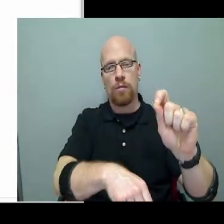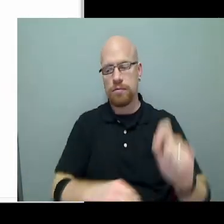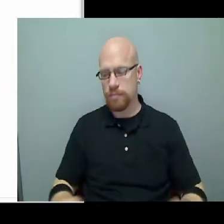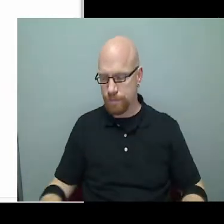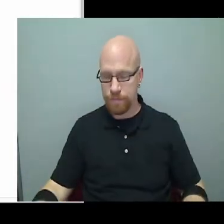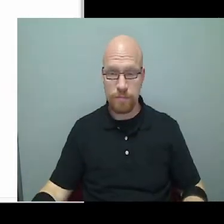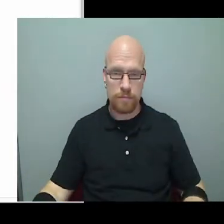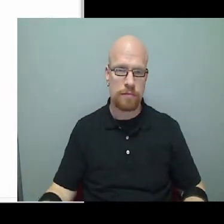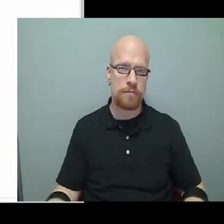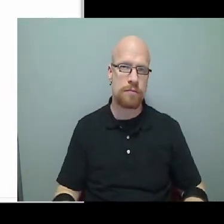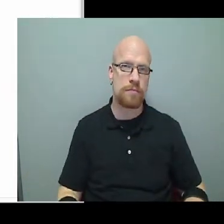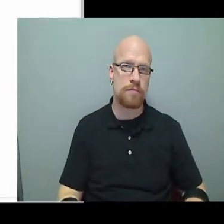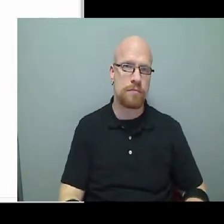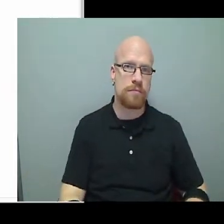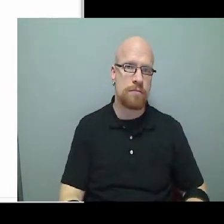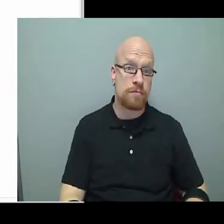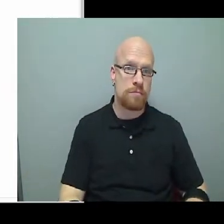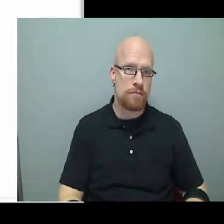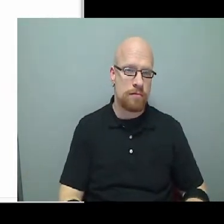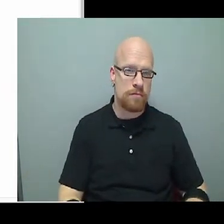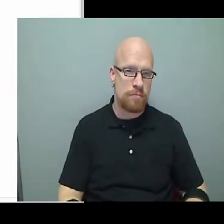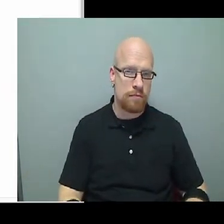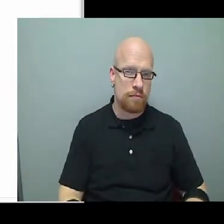down in an effort to meet my line again.